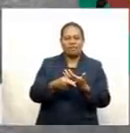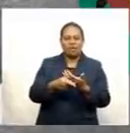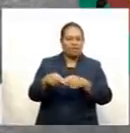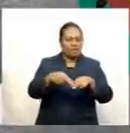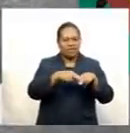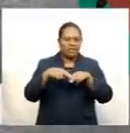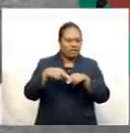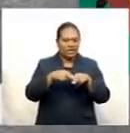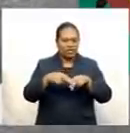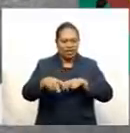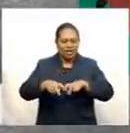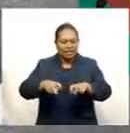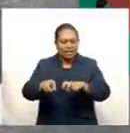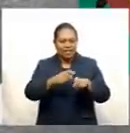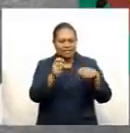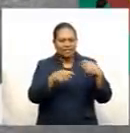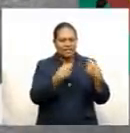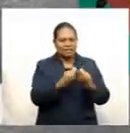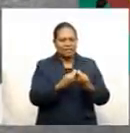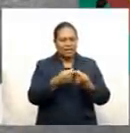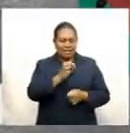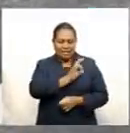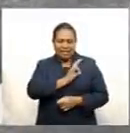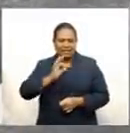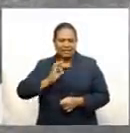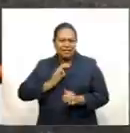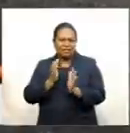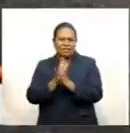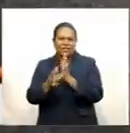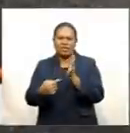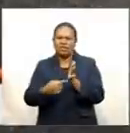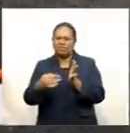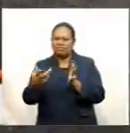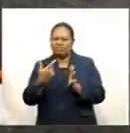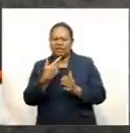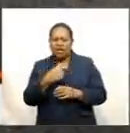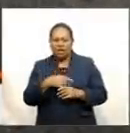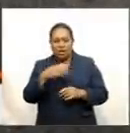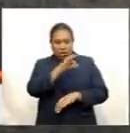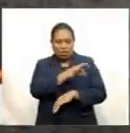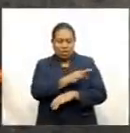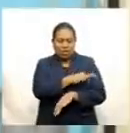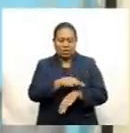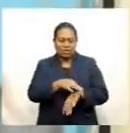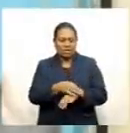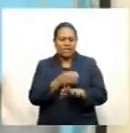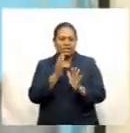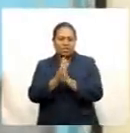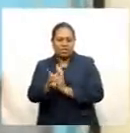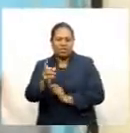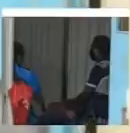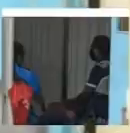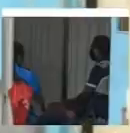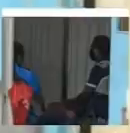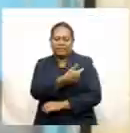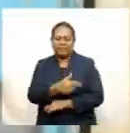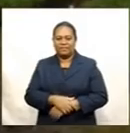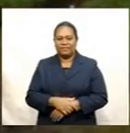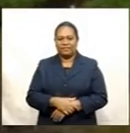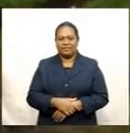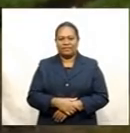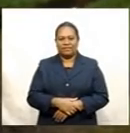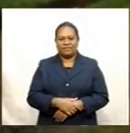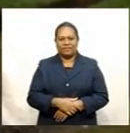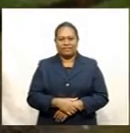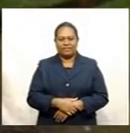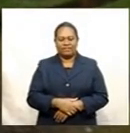A few Team Fiji athletes and officials were at Tomi Hospital this morning to get their second dose of the AstraZeneca vaccine.